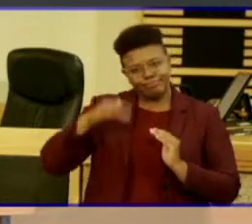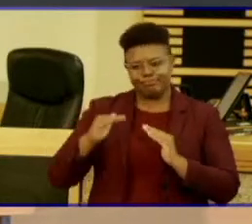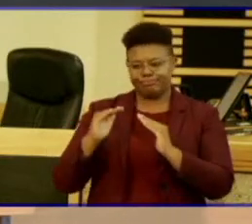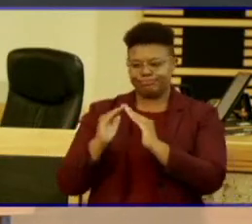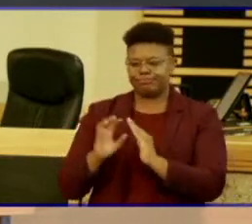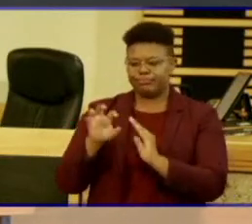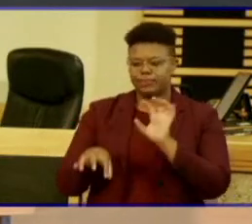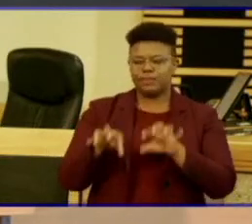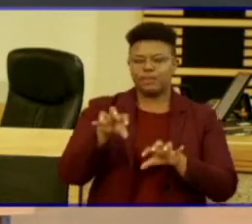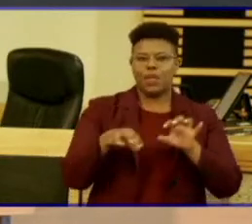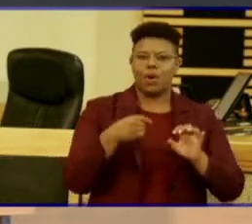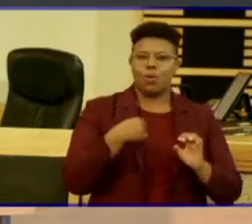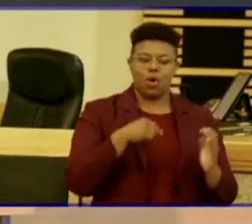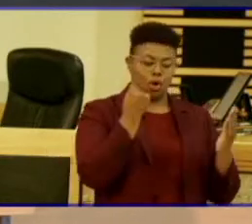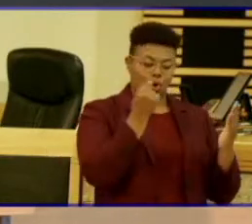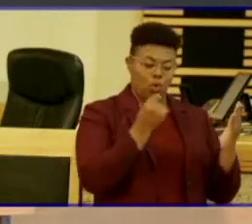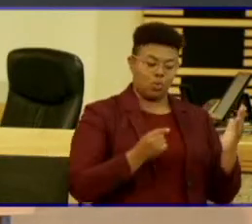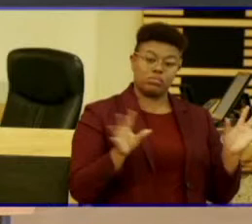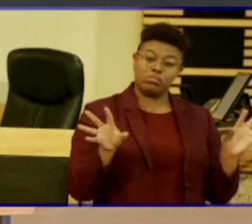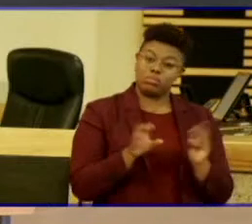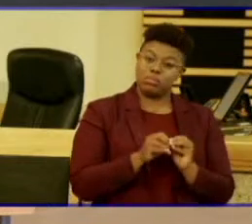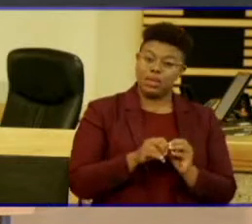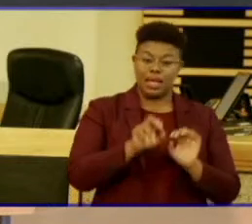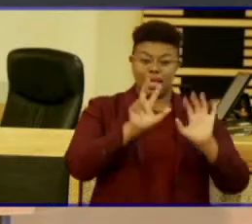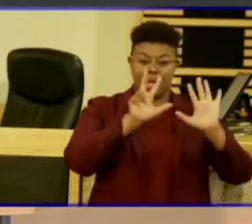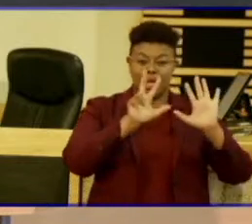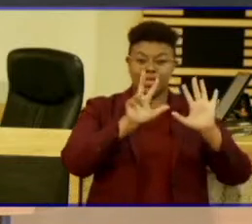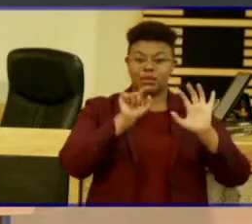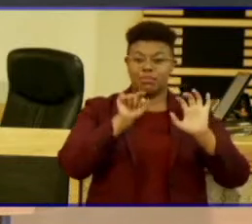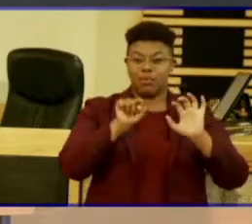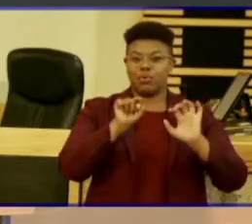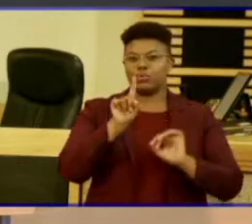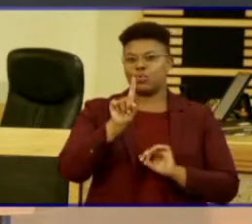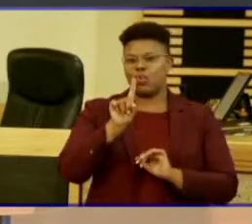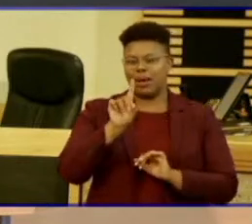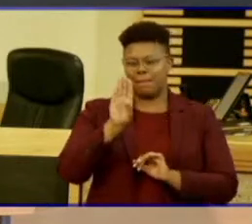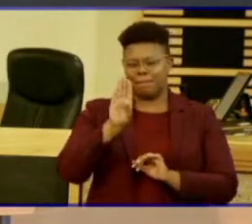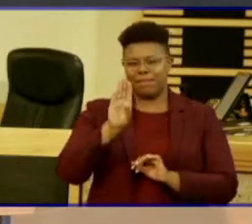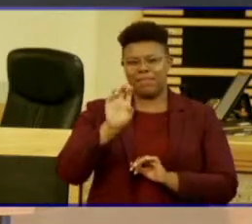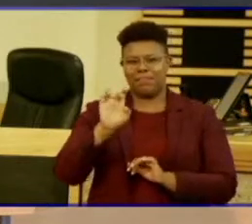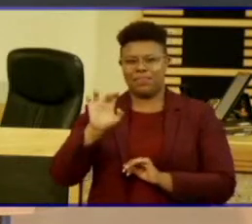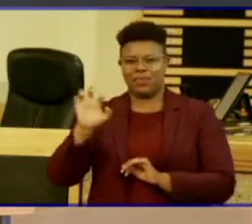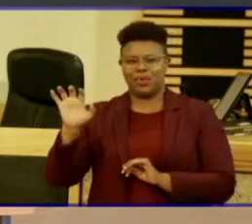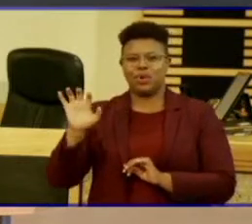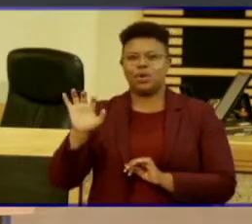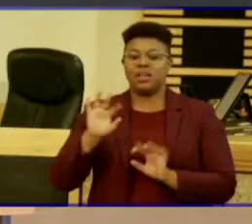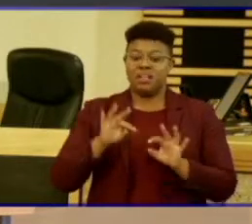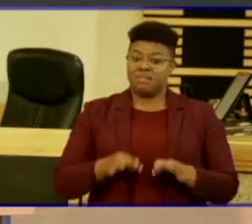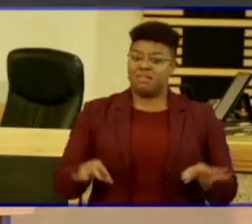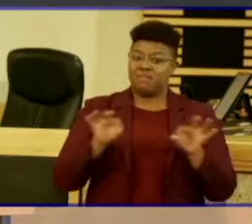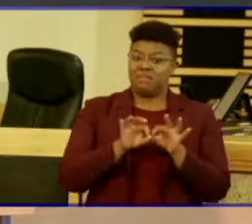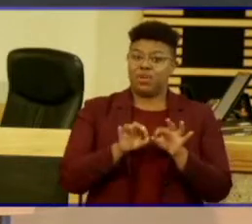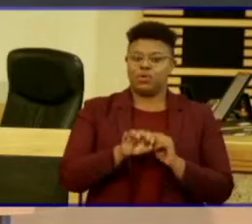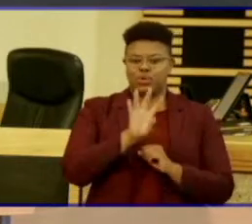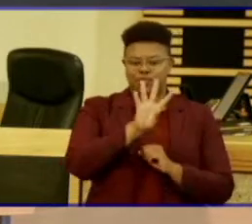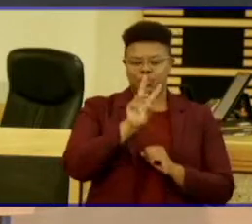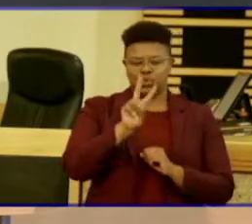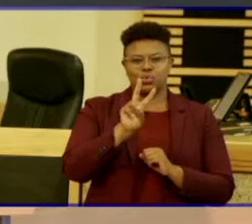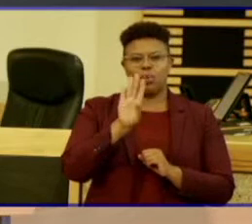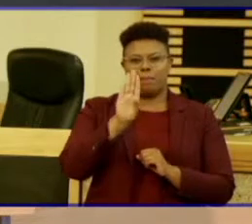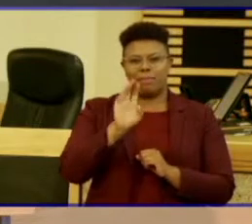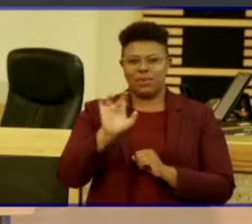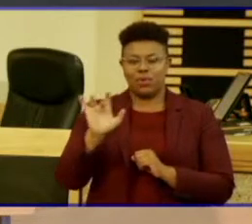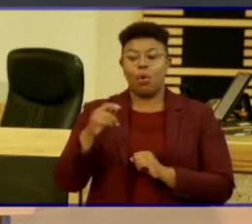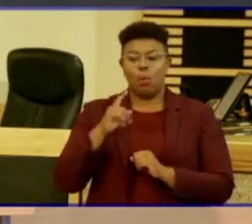audited assets is 8.1 billion, and the total estimated value is 42 billion. We are going to use